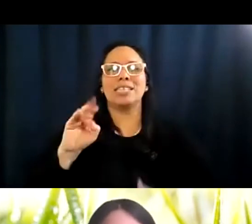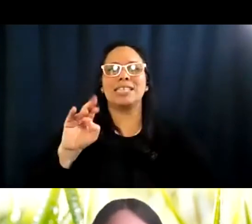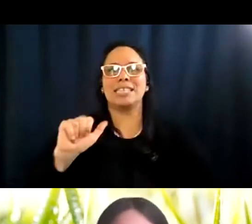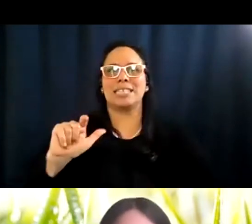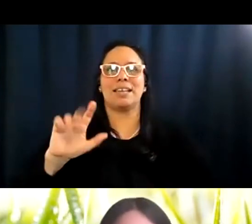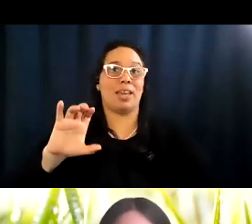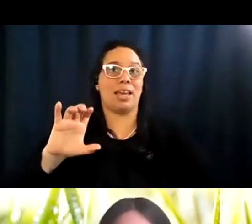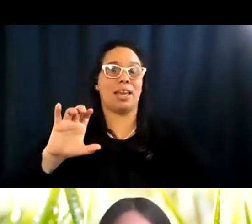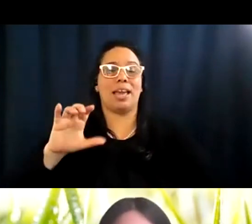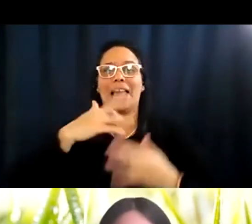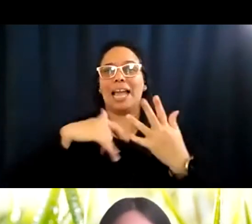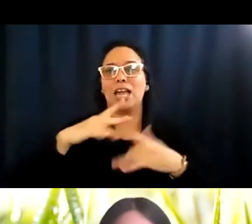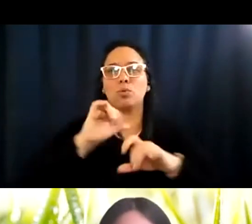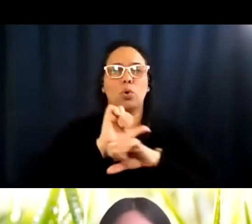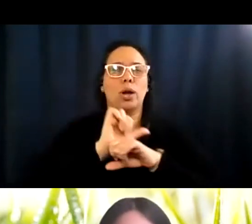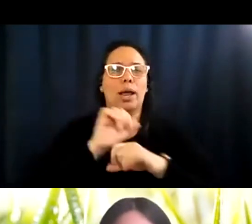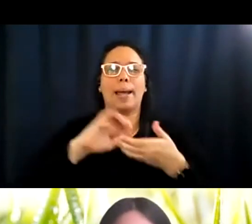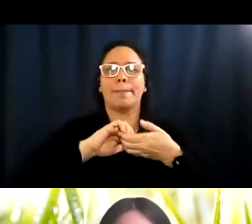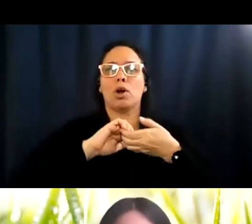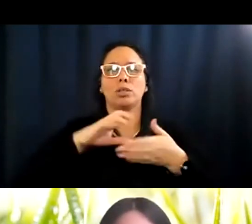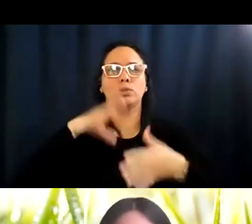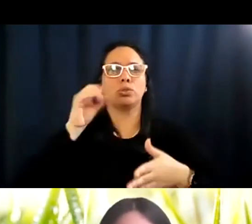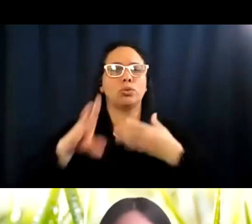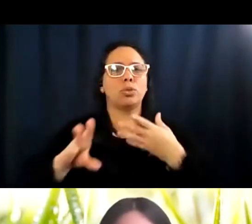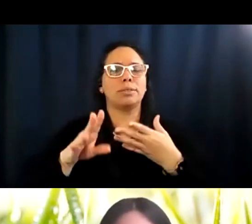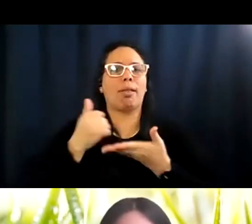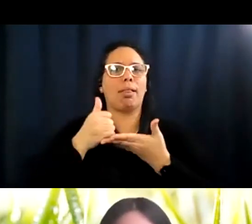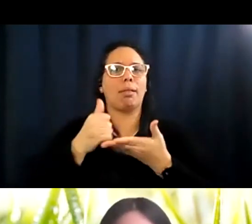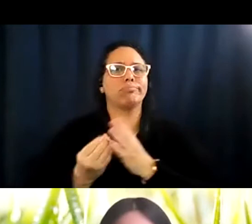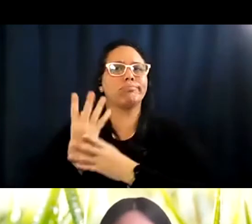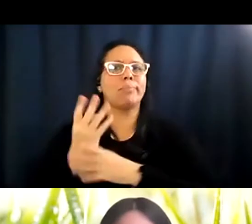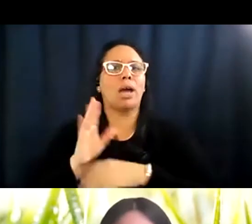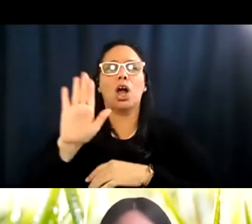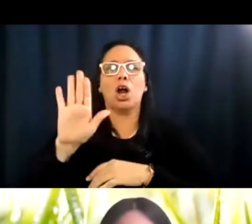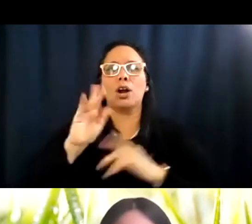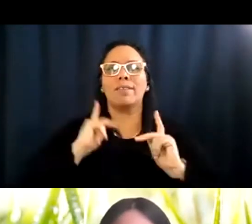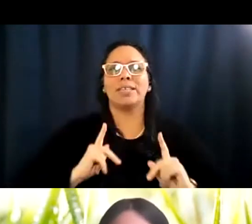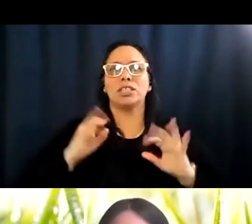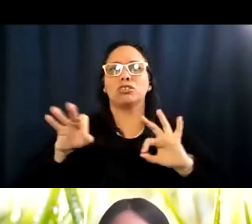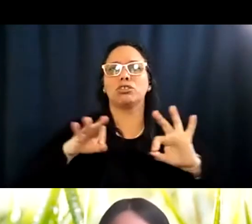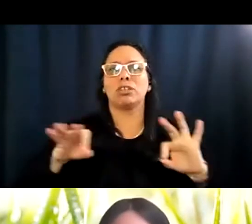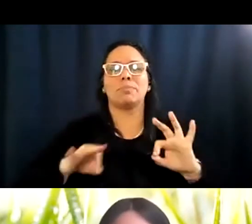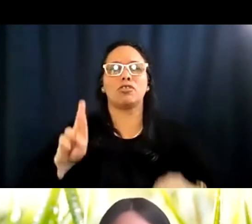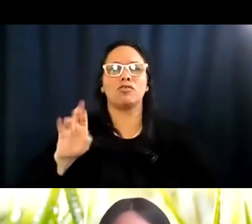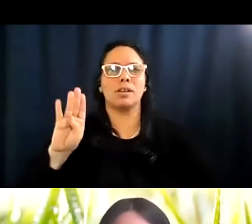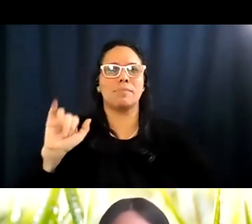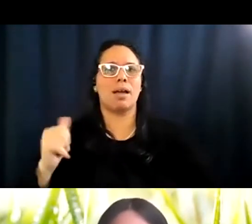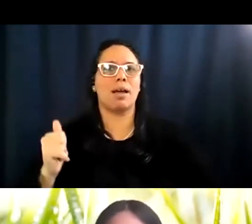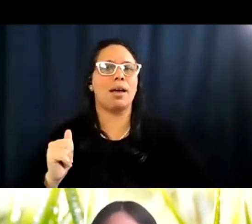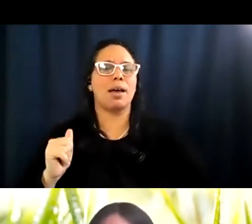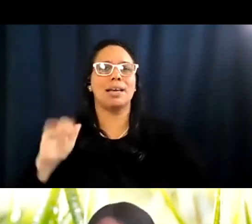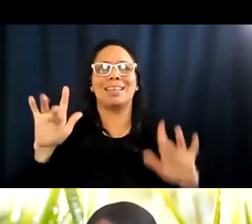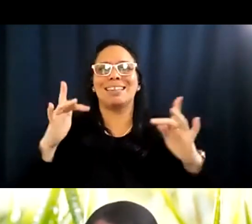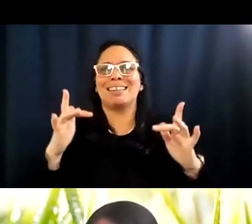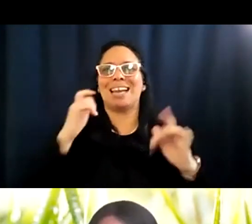in partnership with students to facilitate their leadership growth. As for her physical description, Rebecca is light-skinned with almond eyes